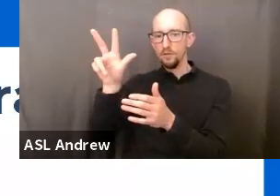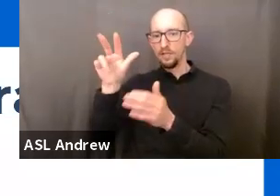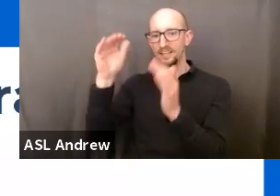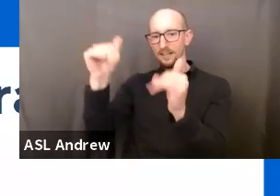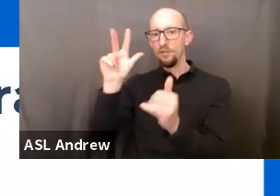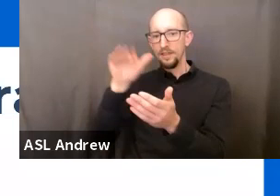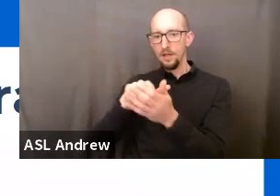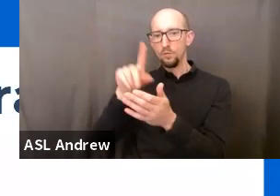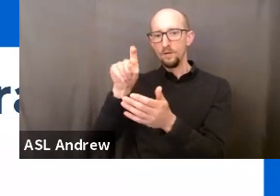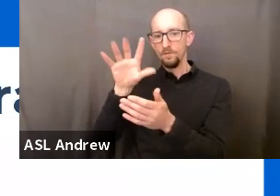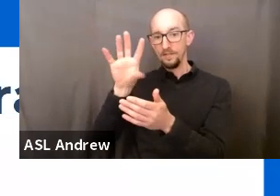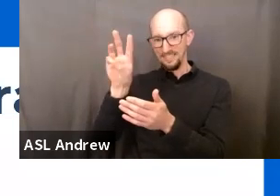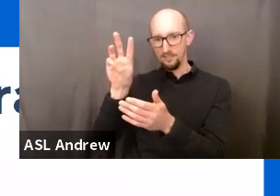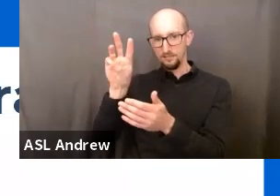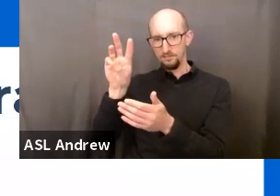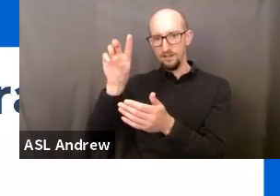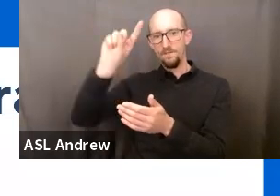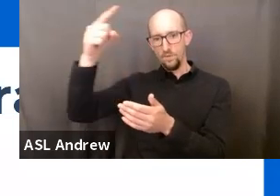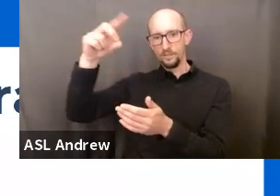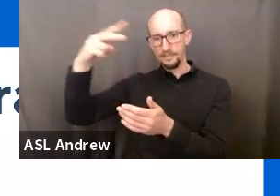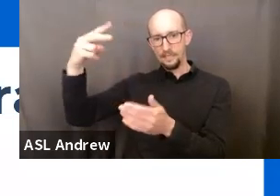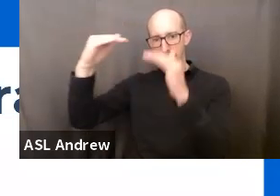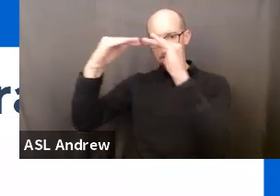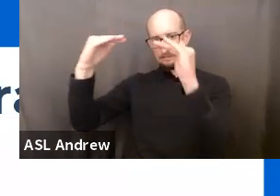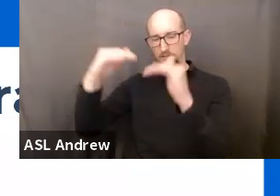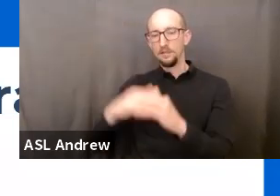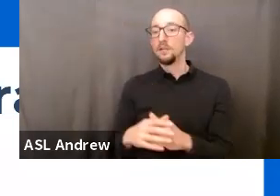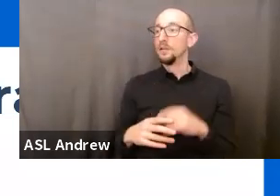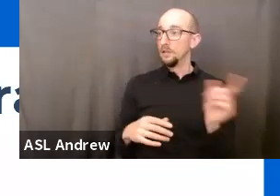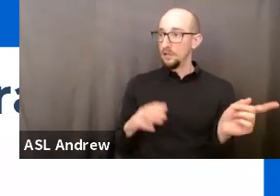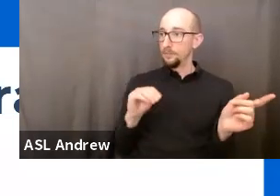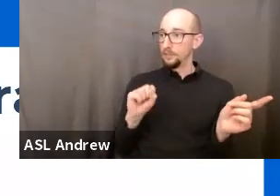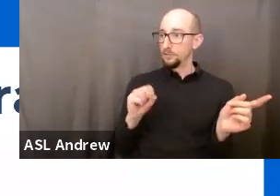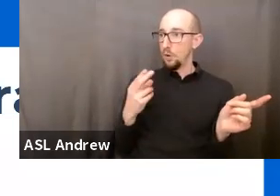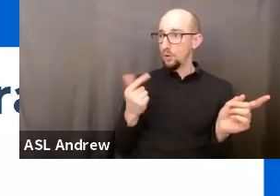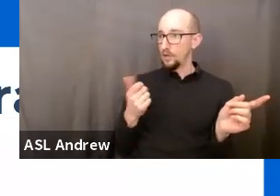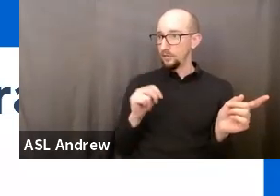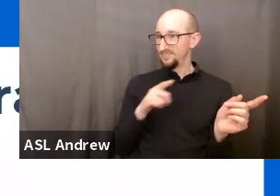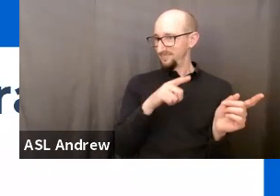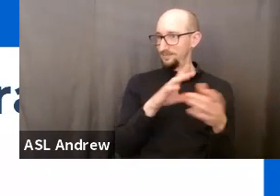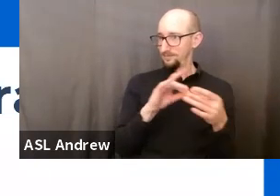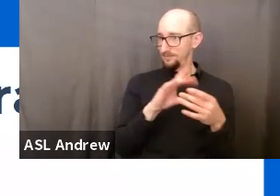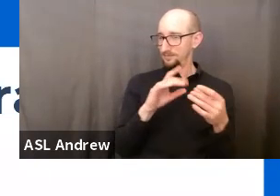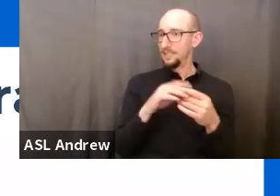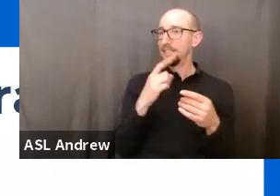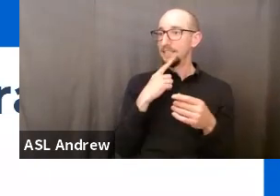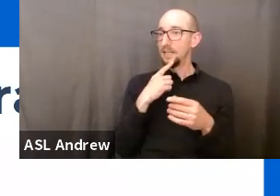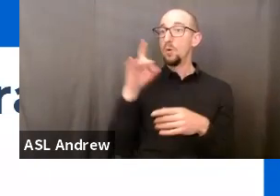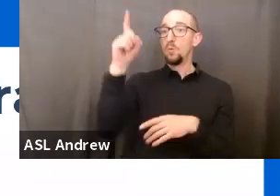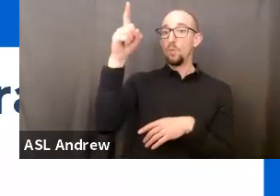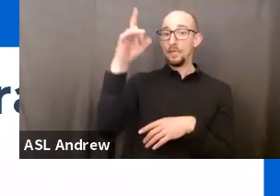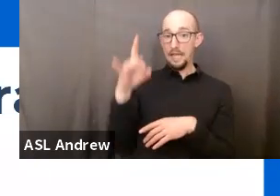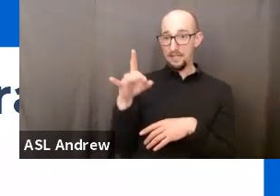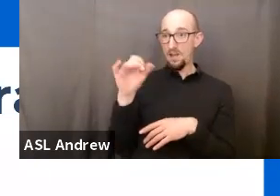3,156, right? Per Ms. Hogan's comment, the 1/8 of